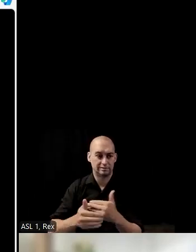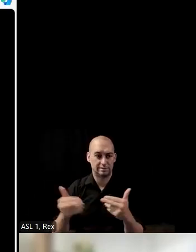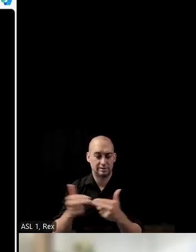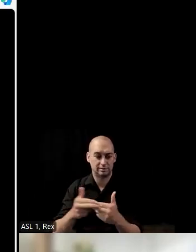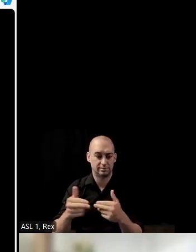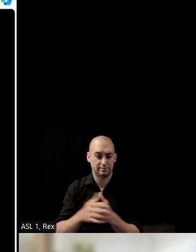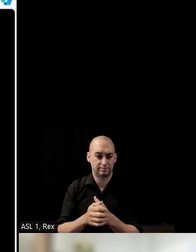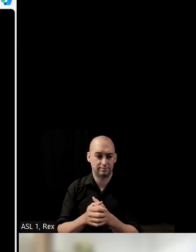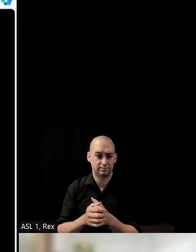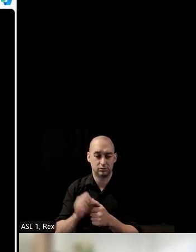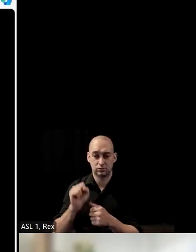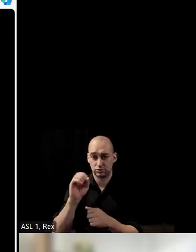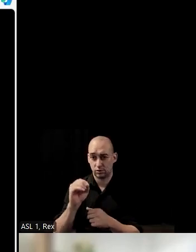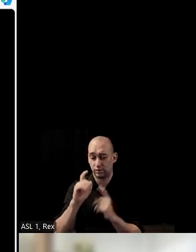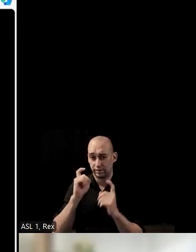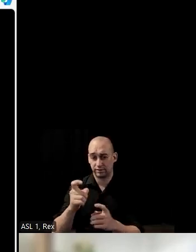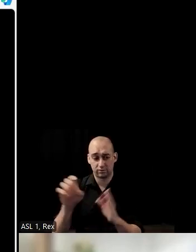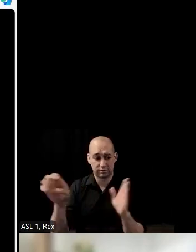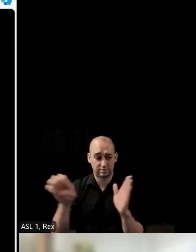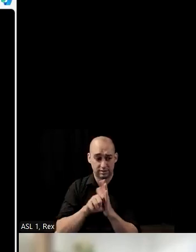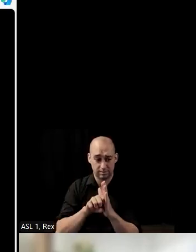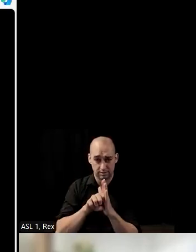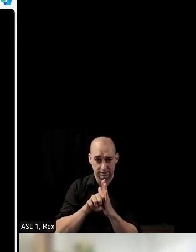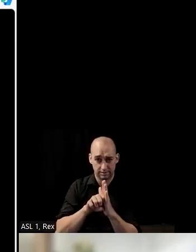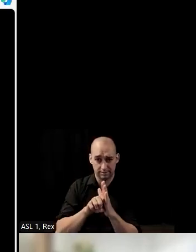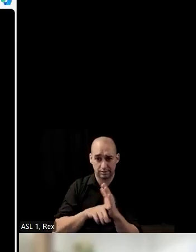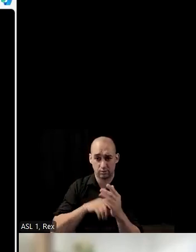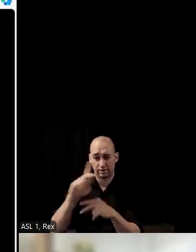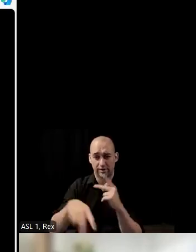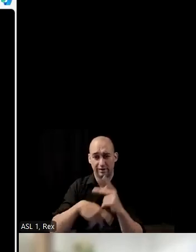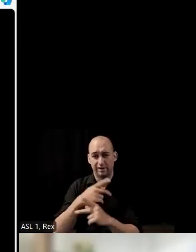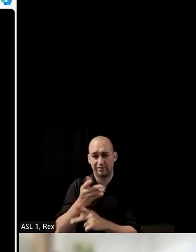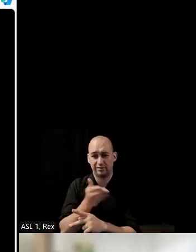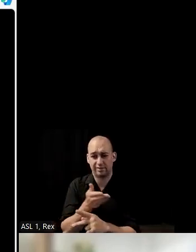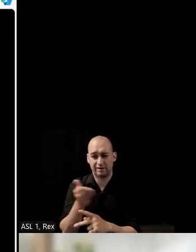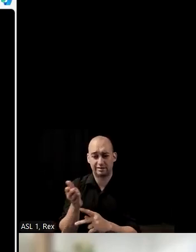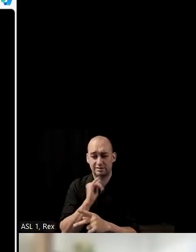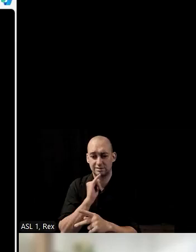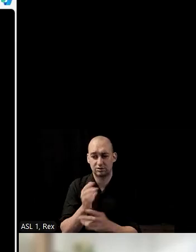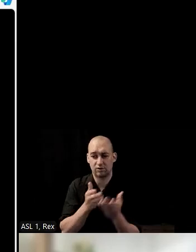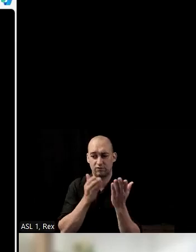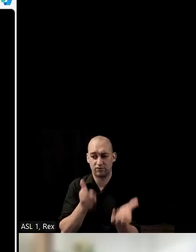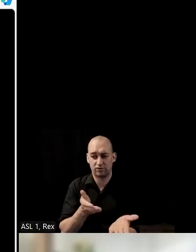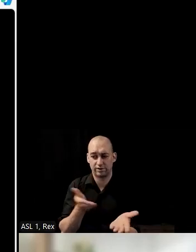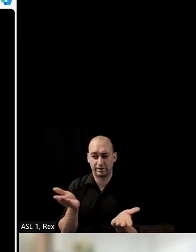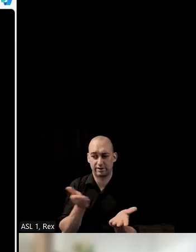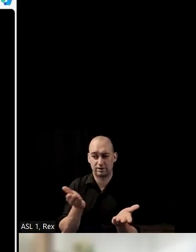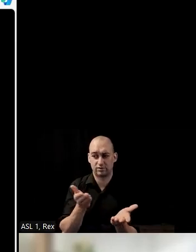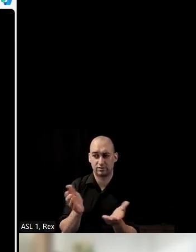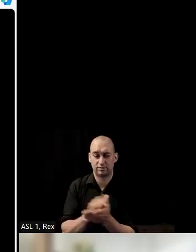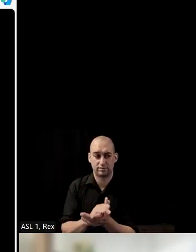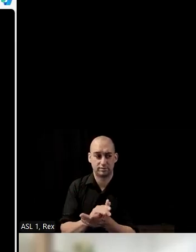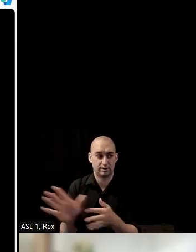So just to give us an example, what kind of things are offered here, connecting dyads